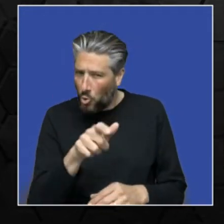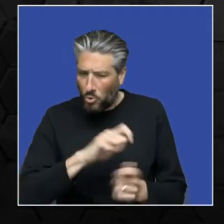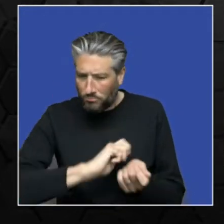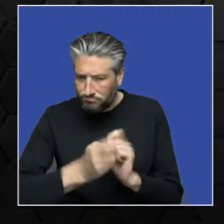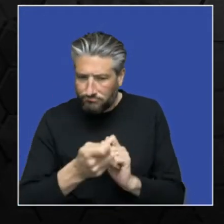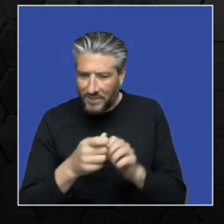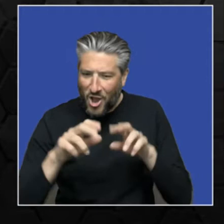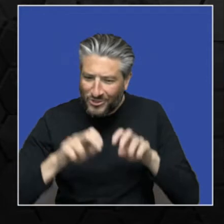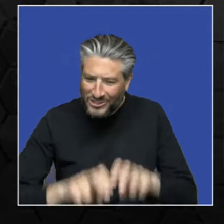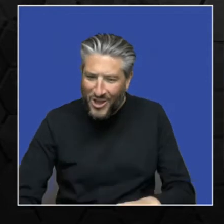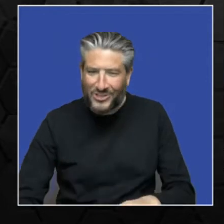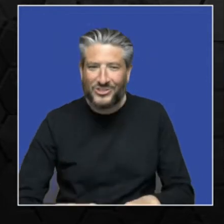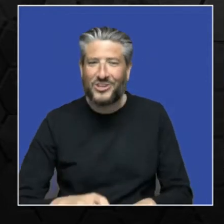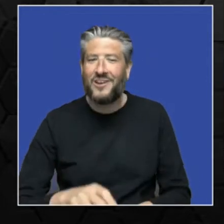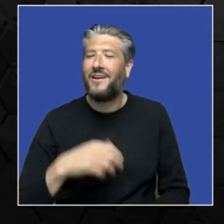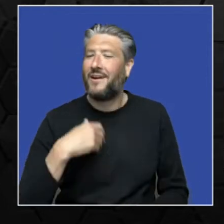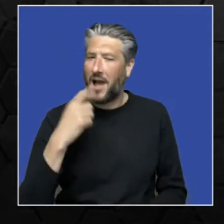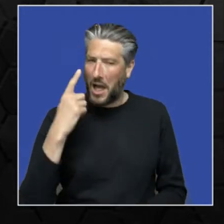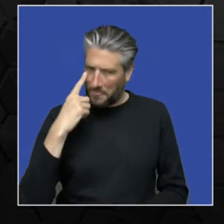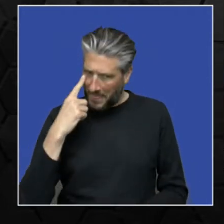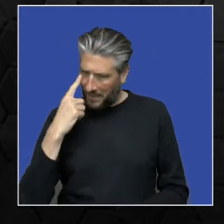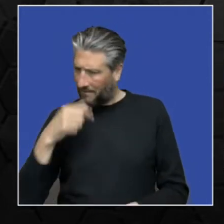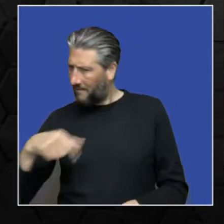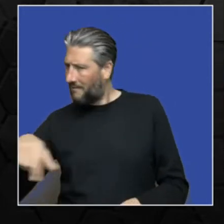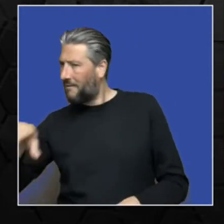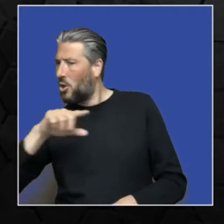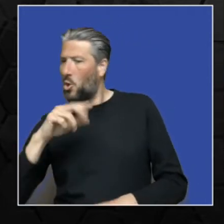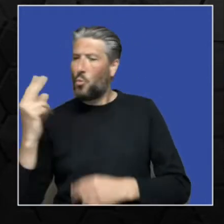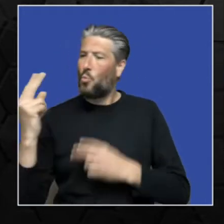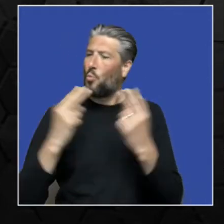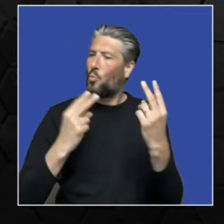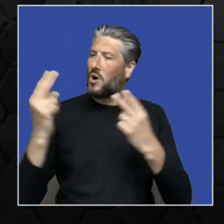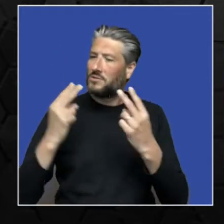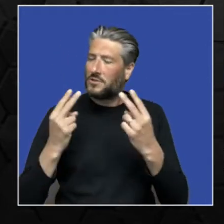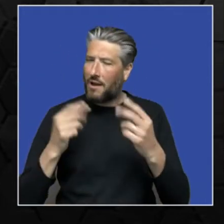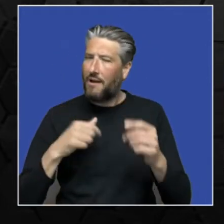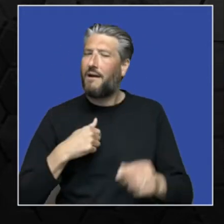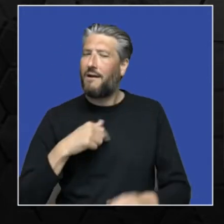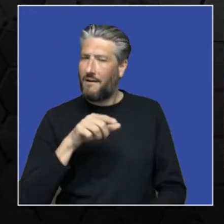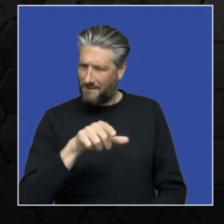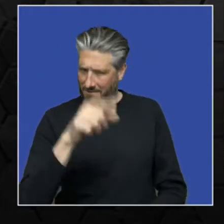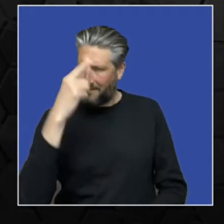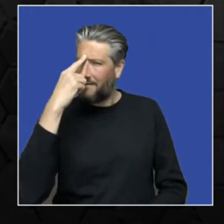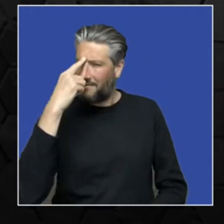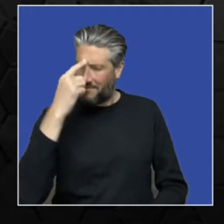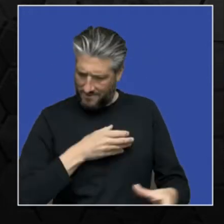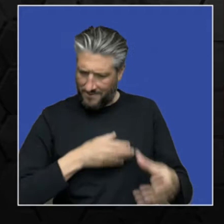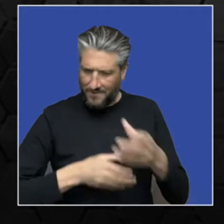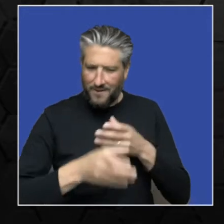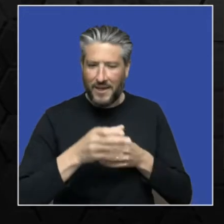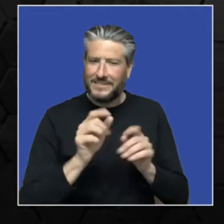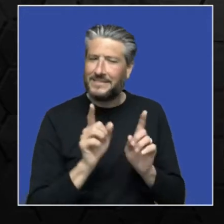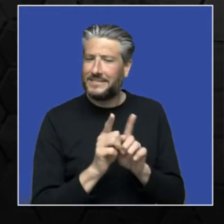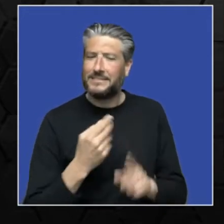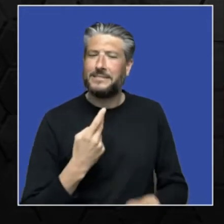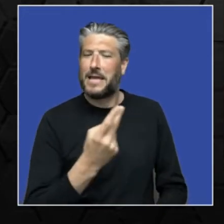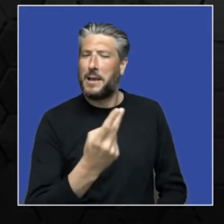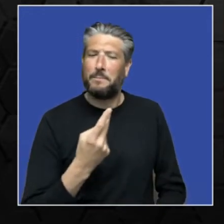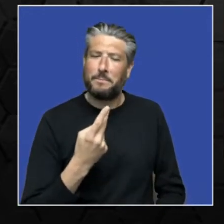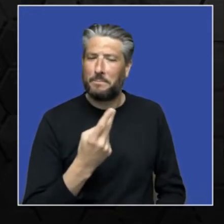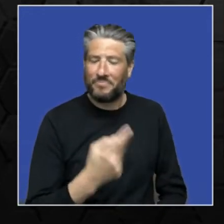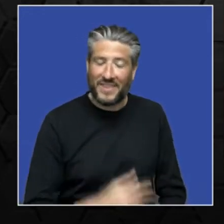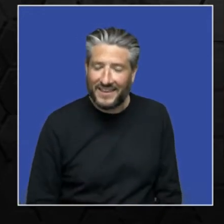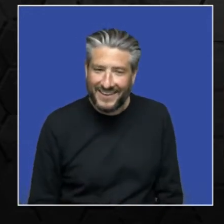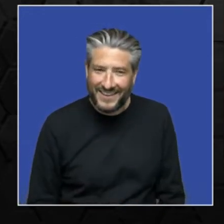will be able to resonate well with her situation. Yeah, just the couple of minutes that I've been on the panel, I've already got so much out of